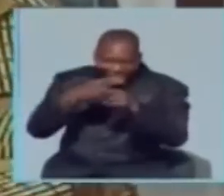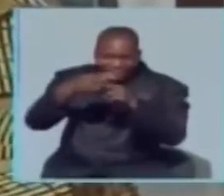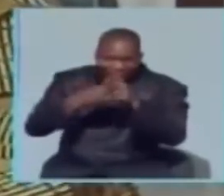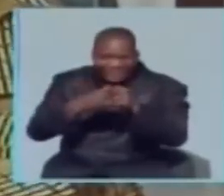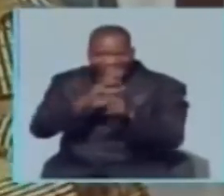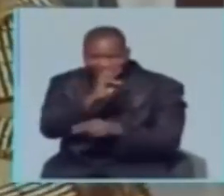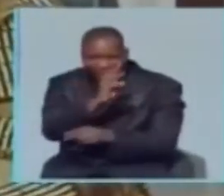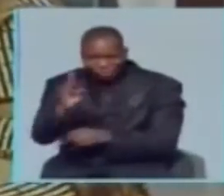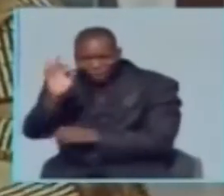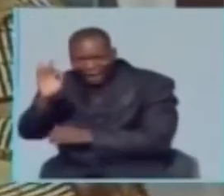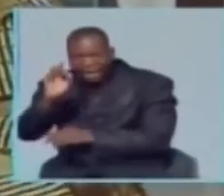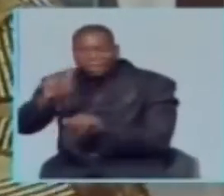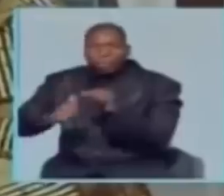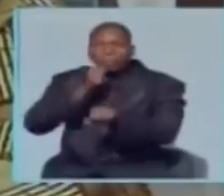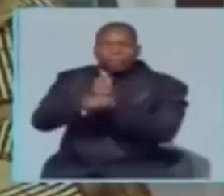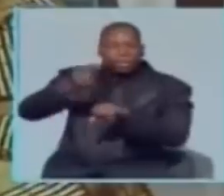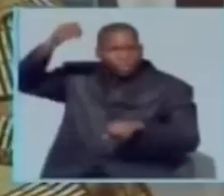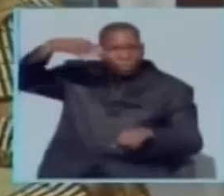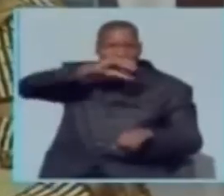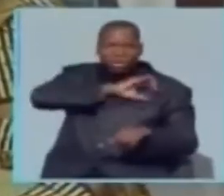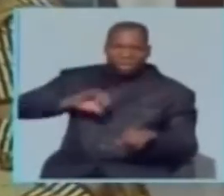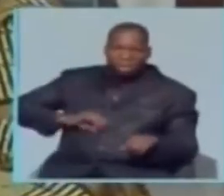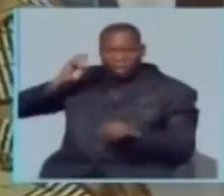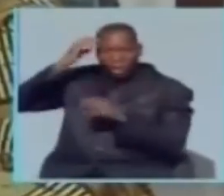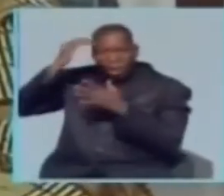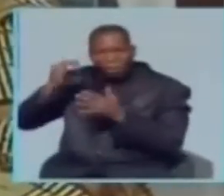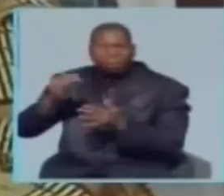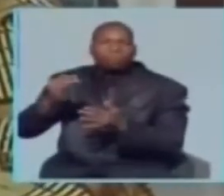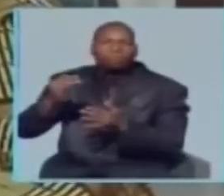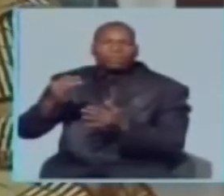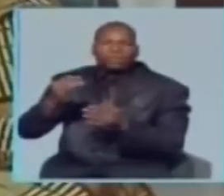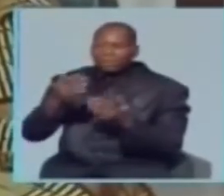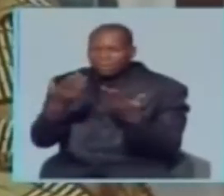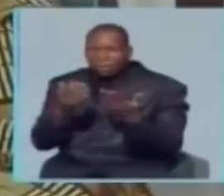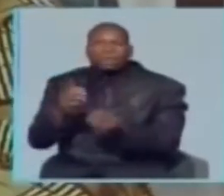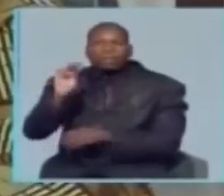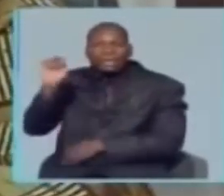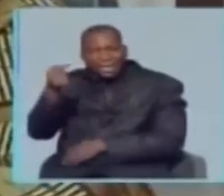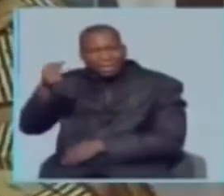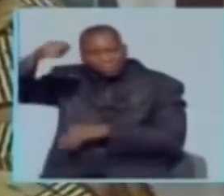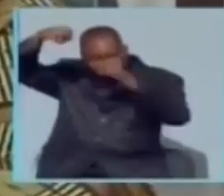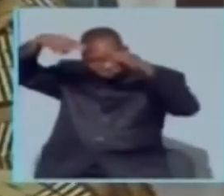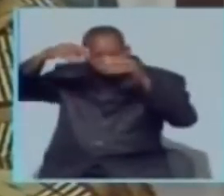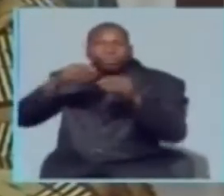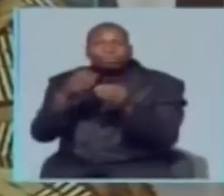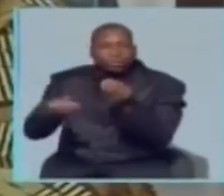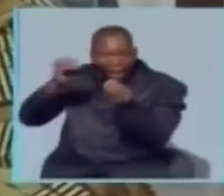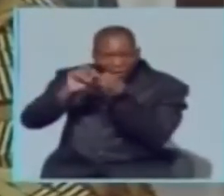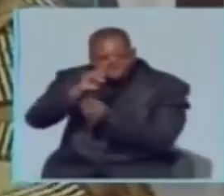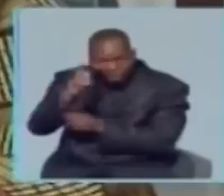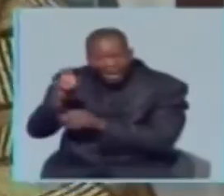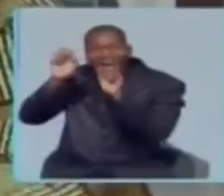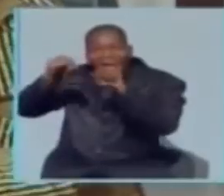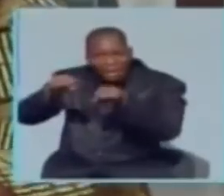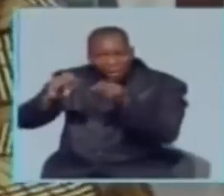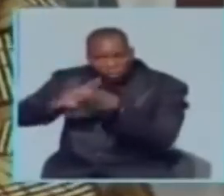these solar plants. So we're hoping that by then we can also get an extra 200 megawatts from solar. And